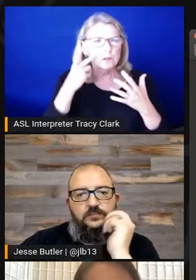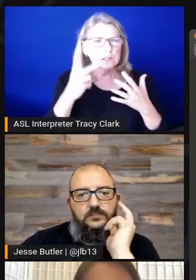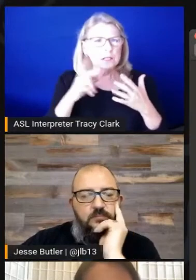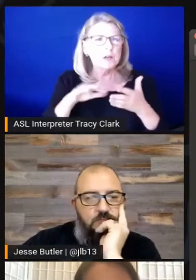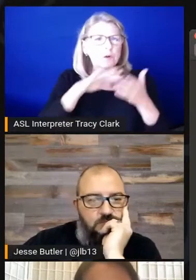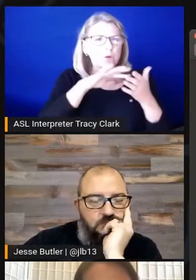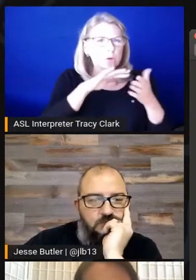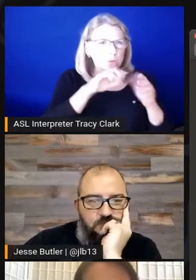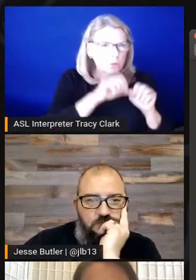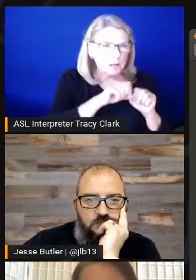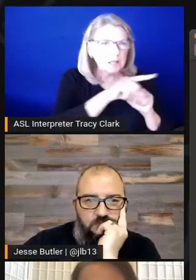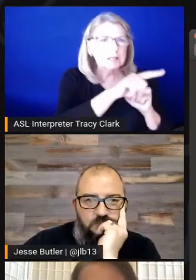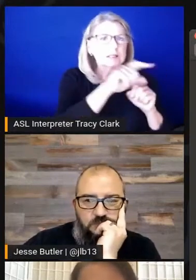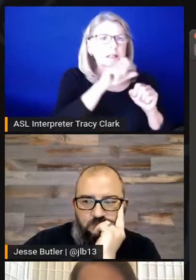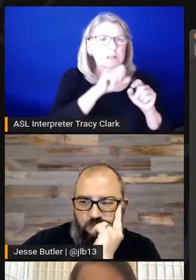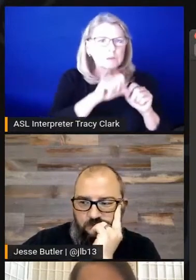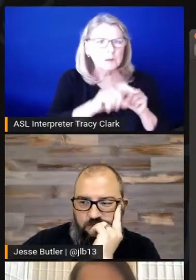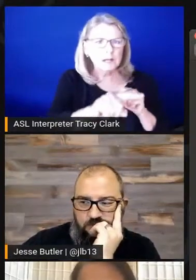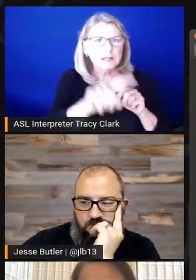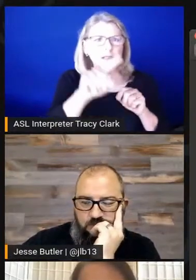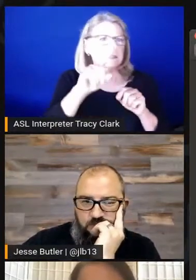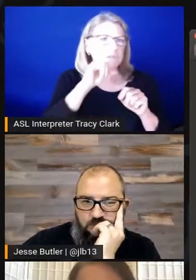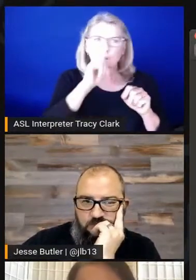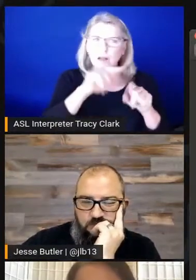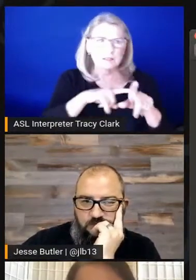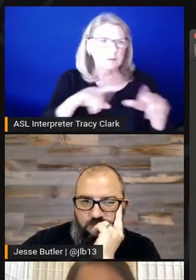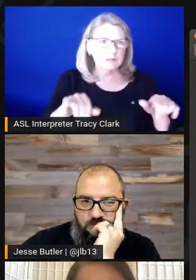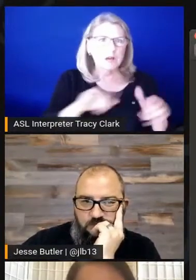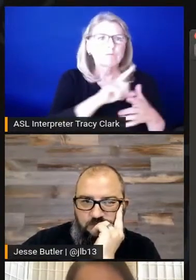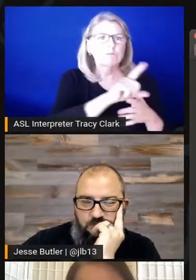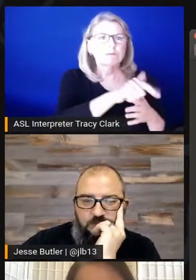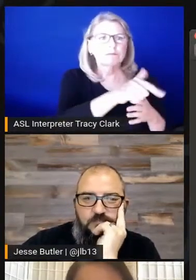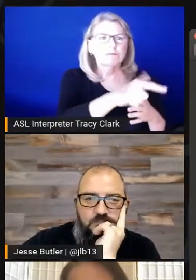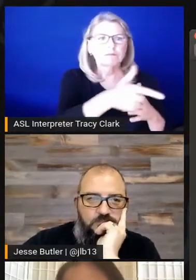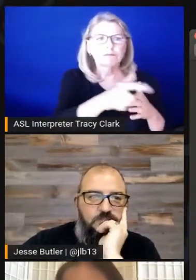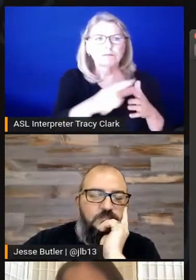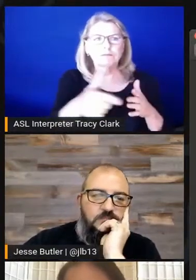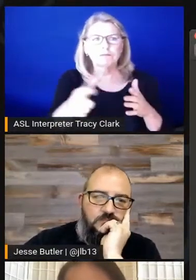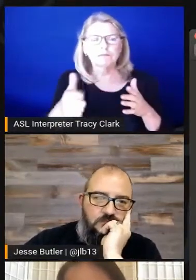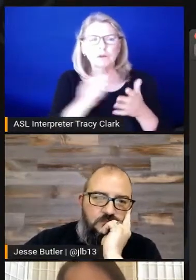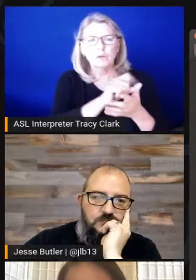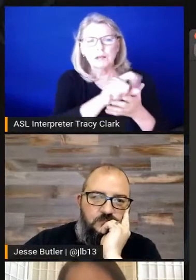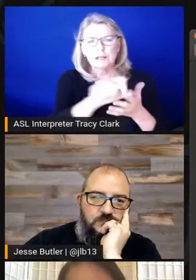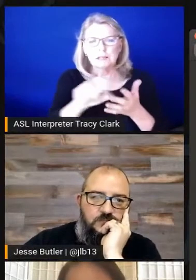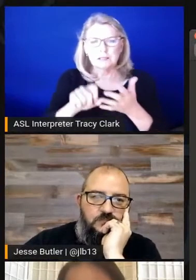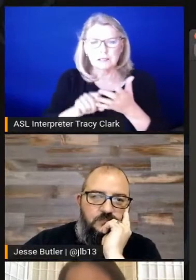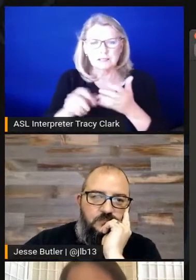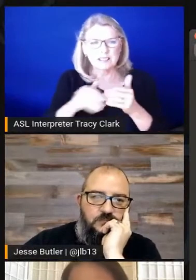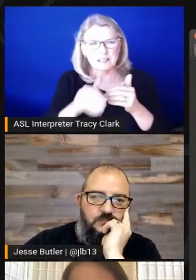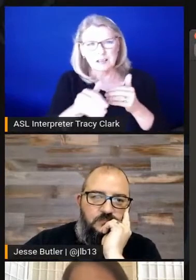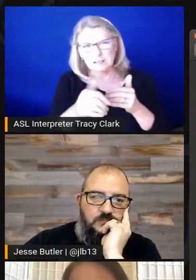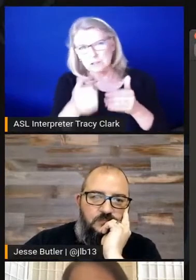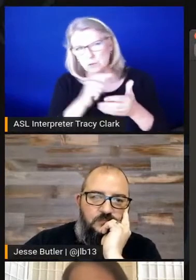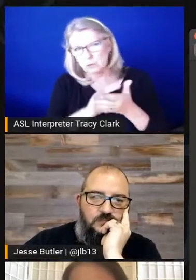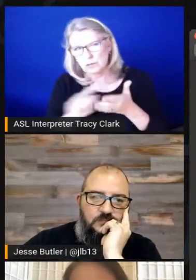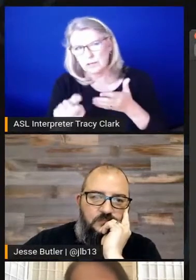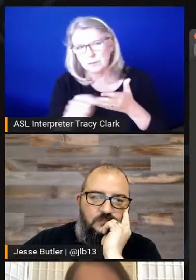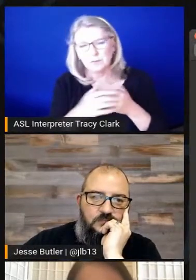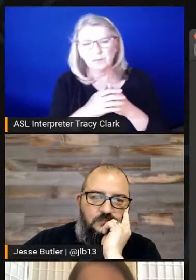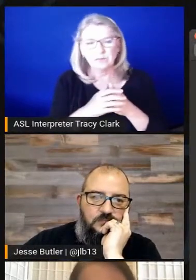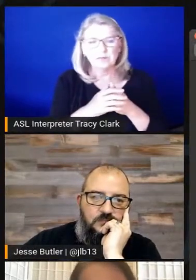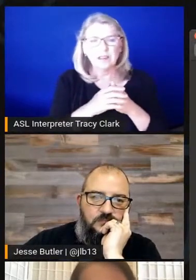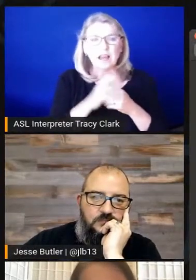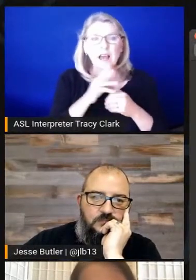weeks. And also, building out auto instrumentation, which means that instrumentation today is available in